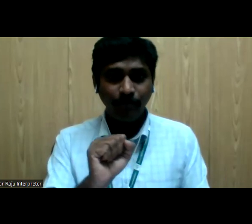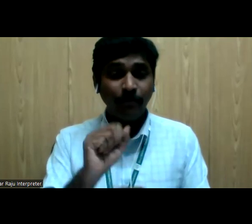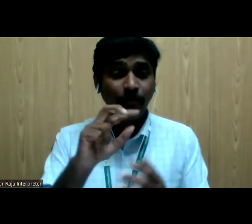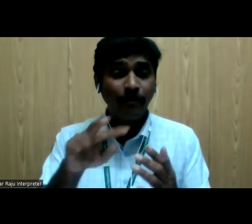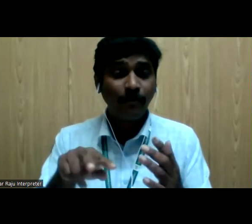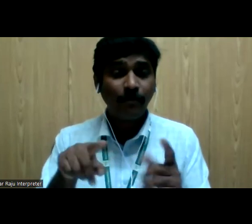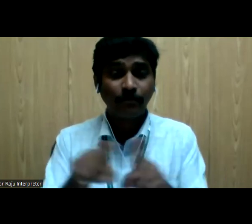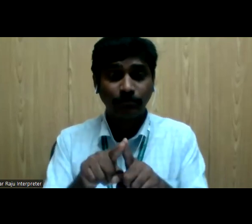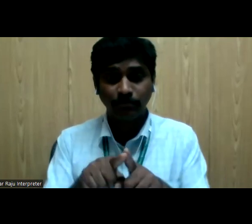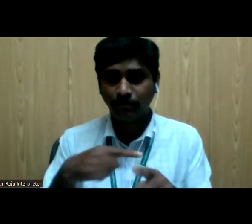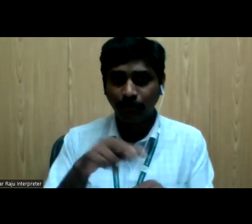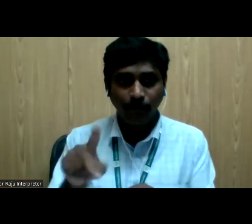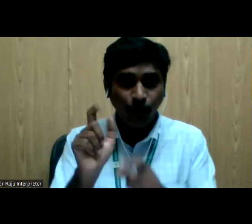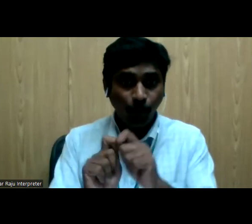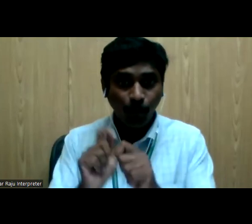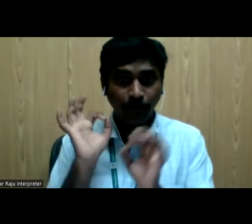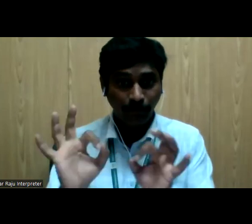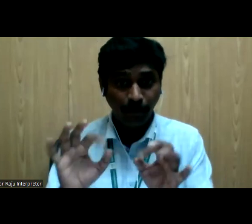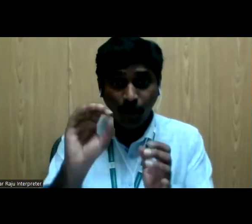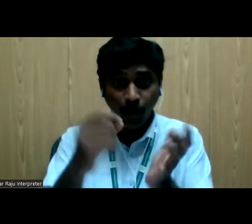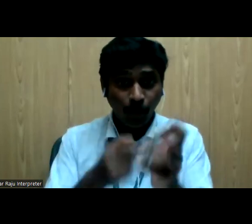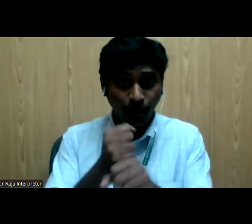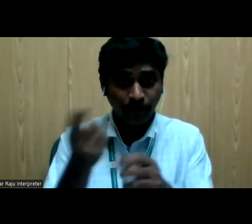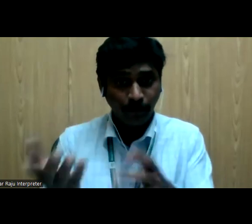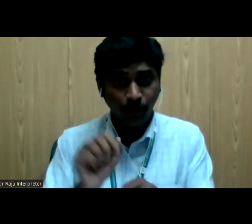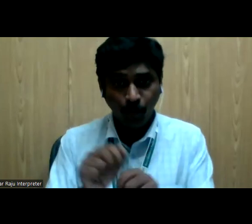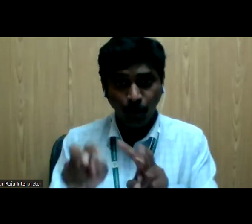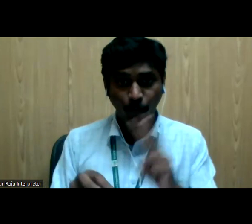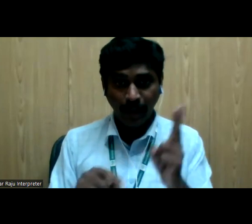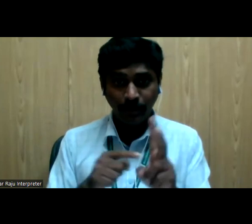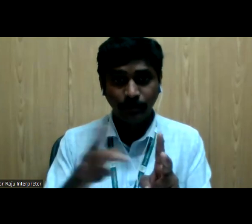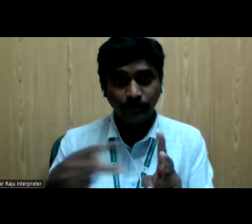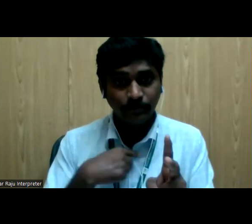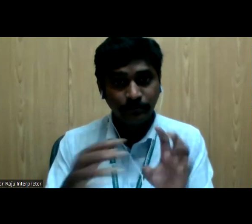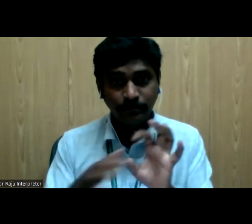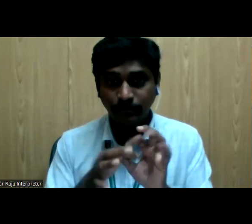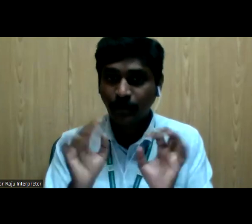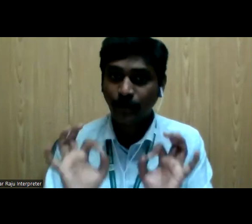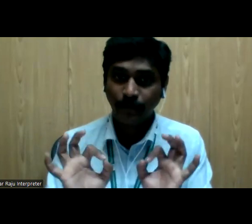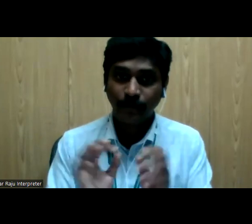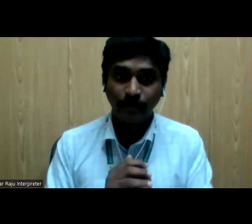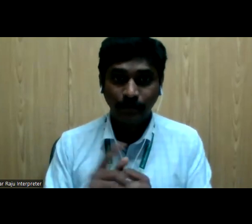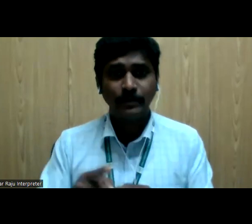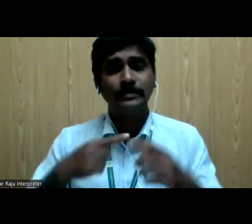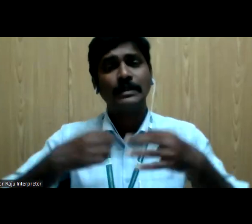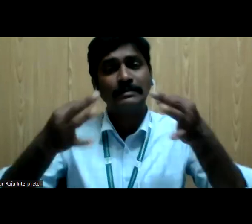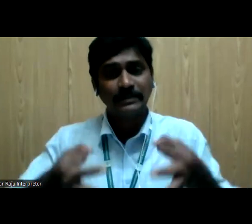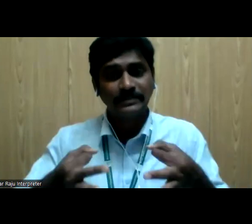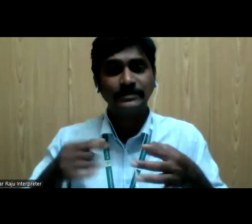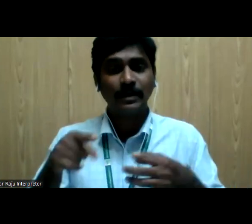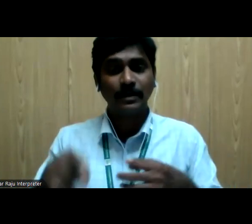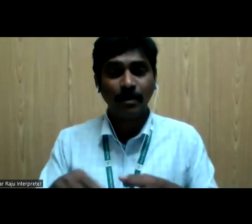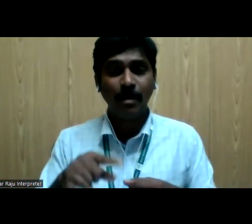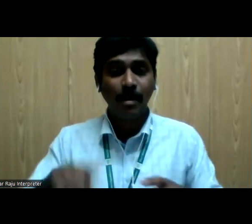value to their work. In this direction, I am pleased to share with you that we've now decided to move to a